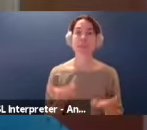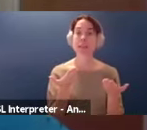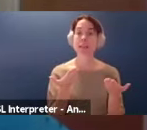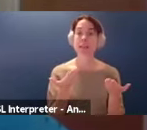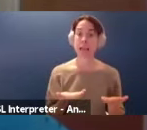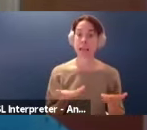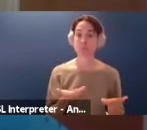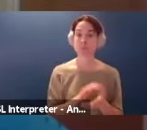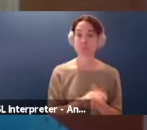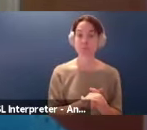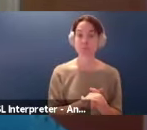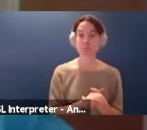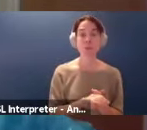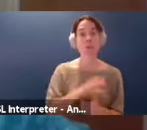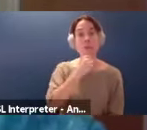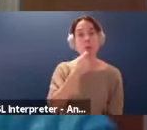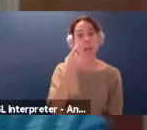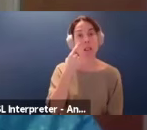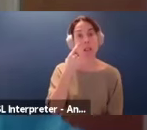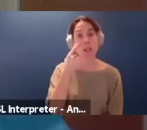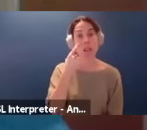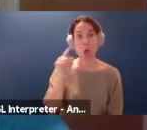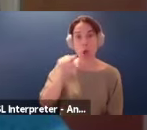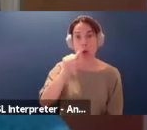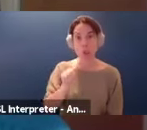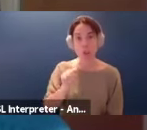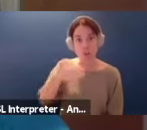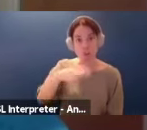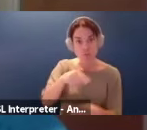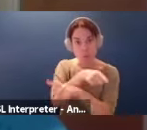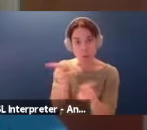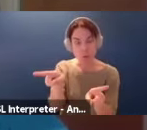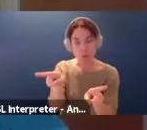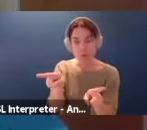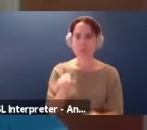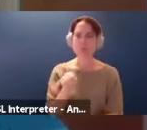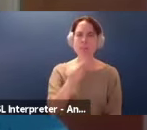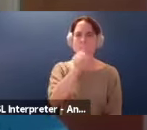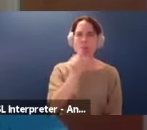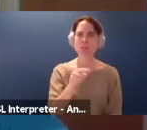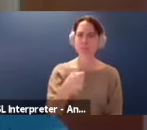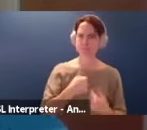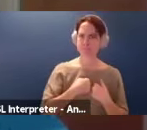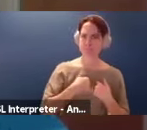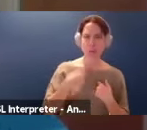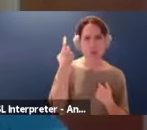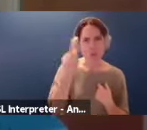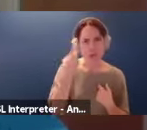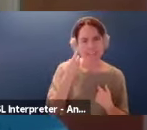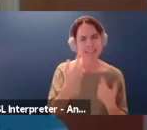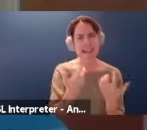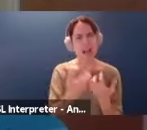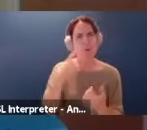questions here i have a question here i'm curious about how else white people are affected